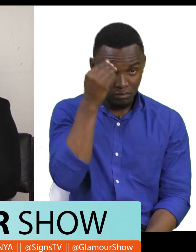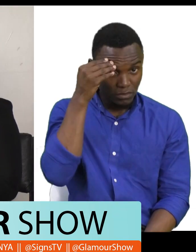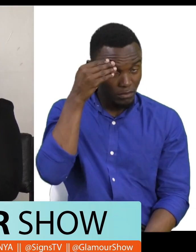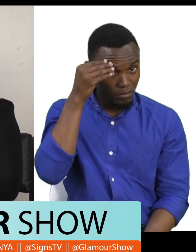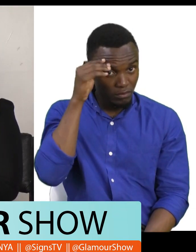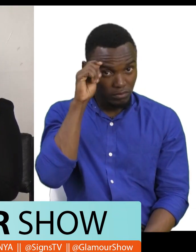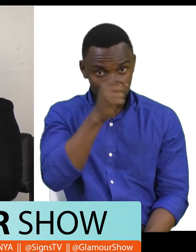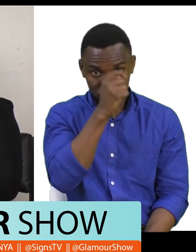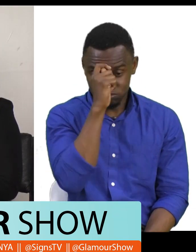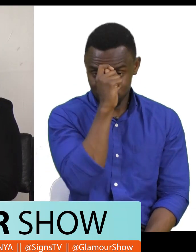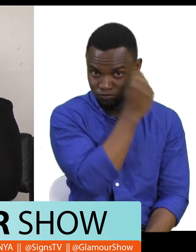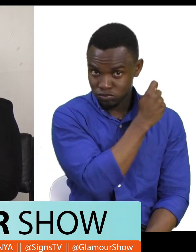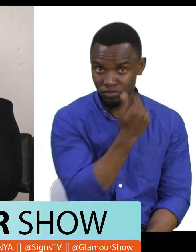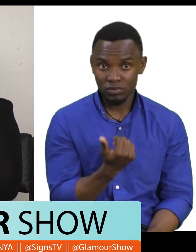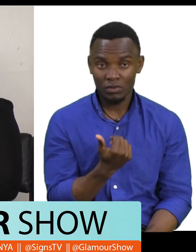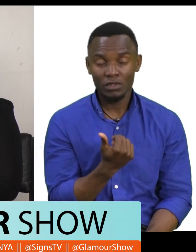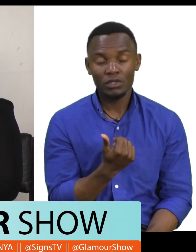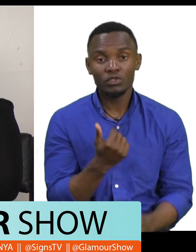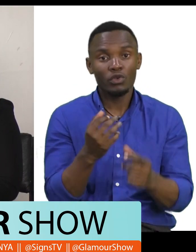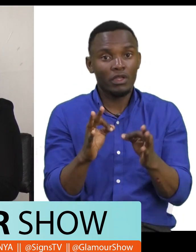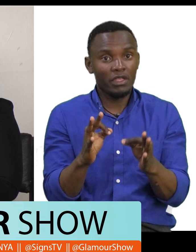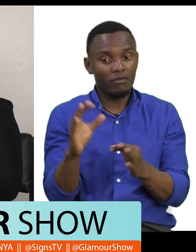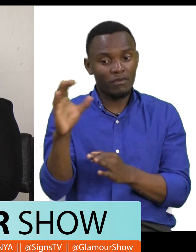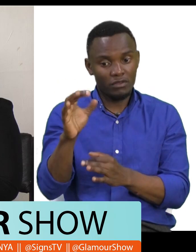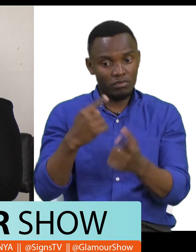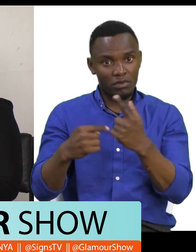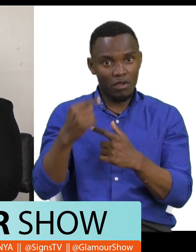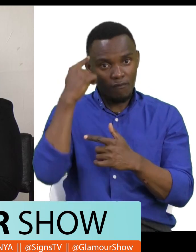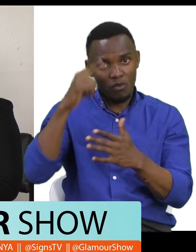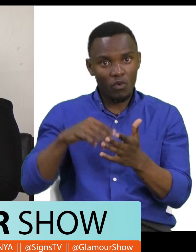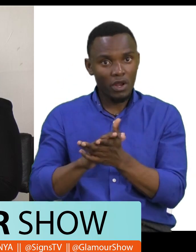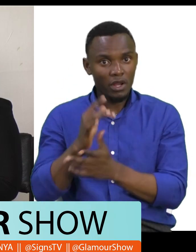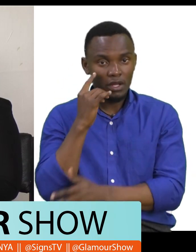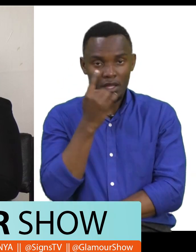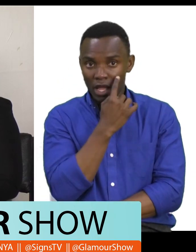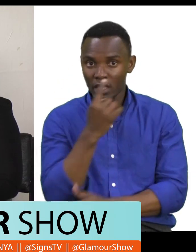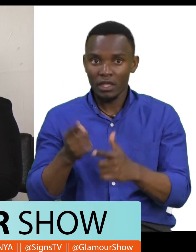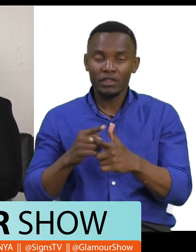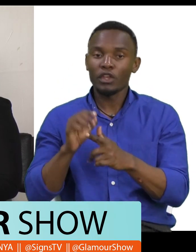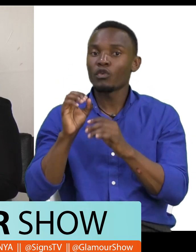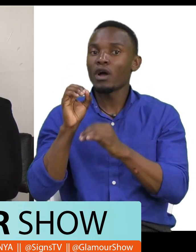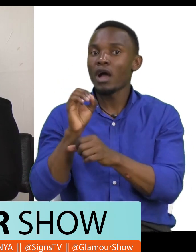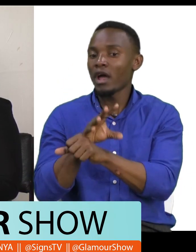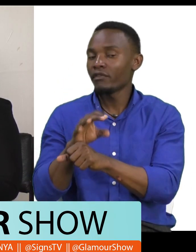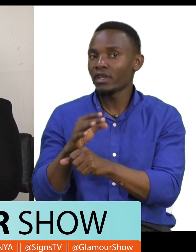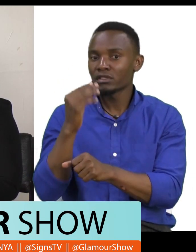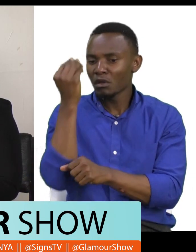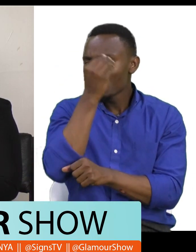client has come for high waxing, so you should advise the client not to apply any